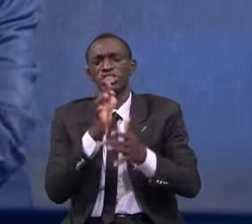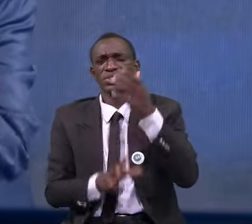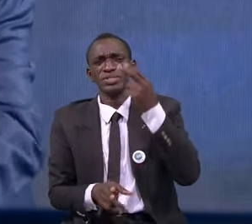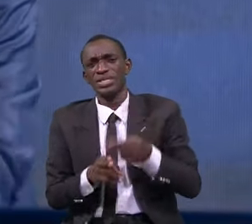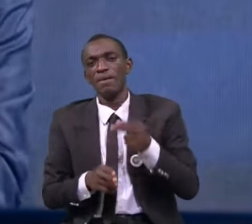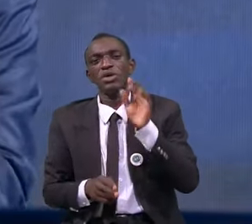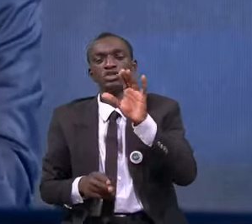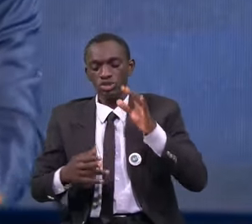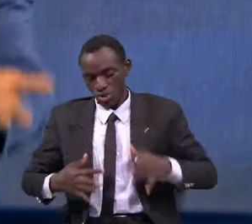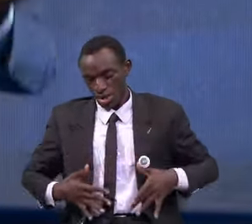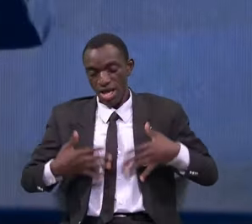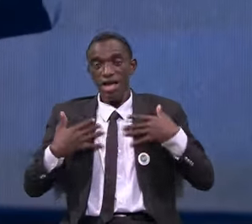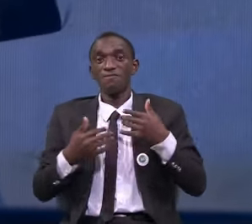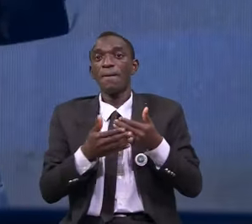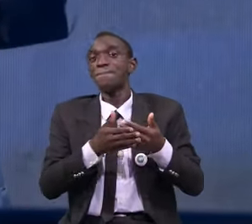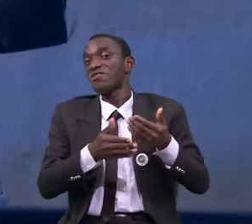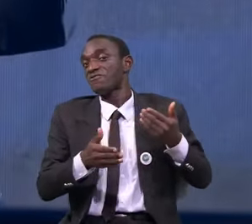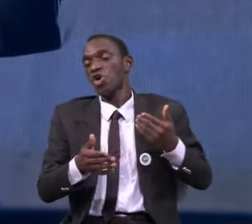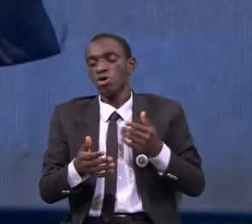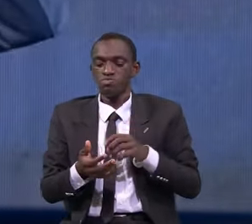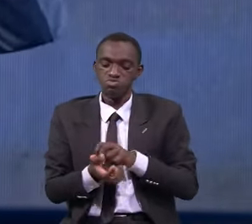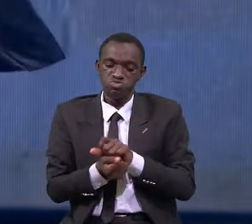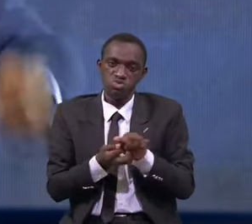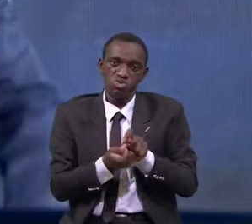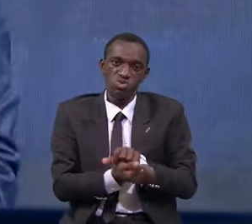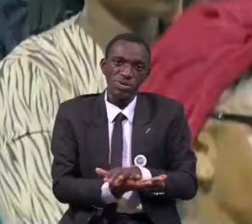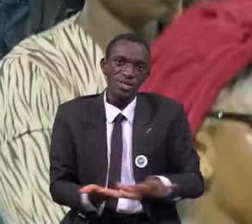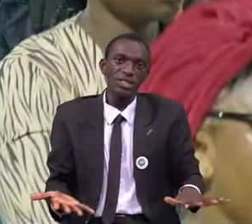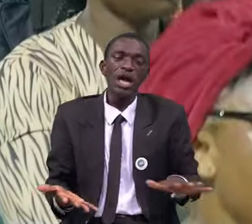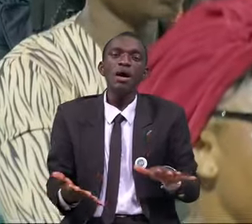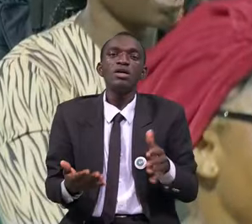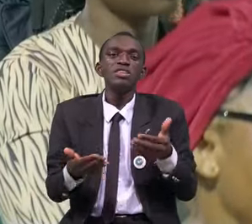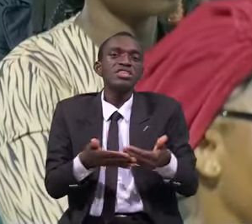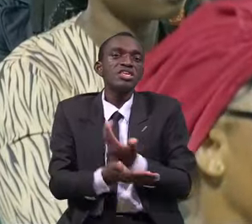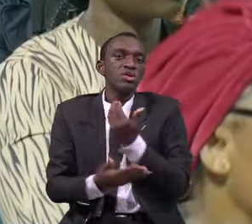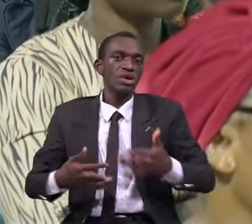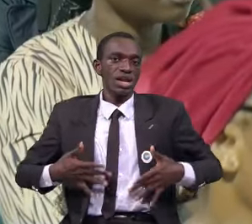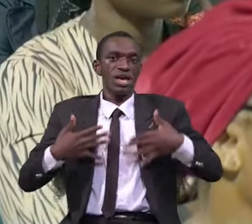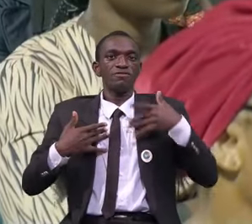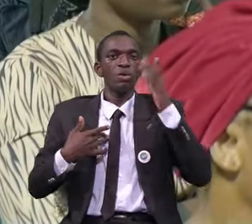life that has been ruined, a new life will come to you.